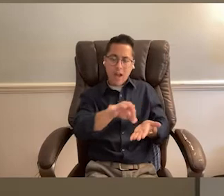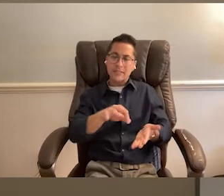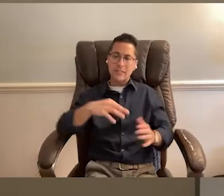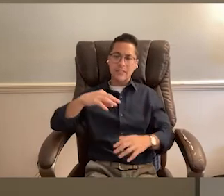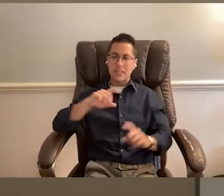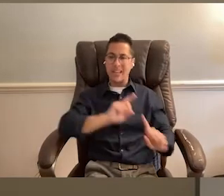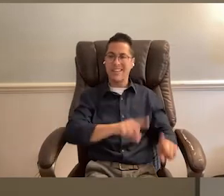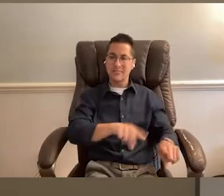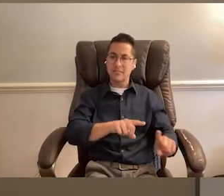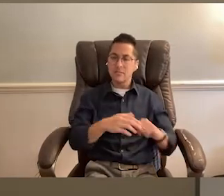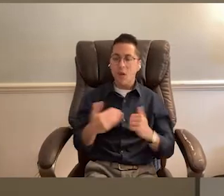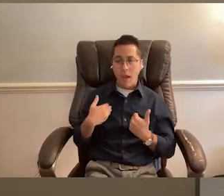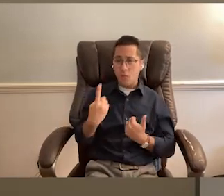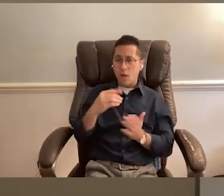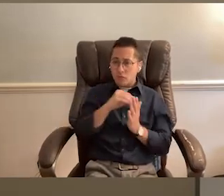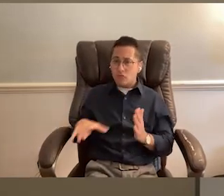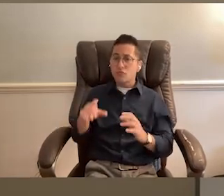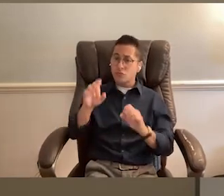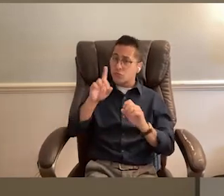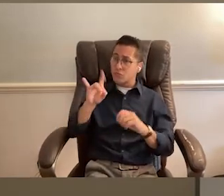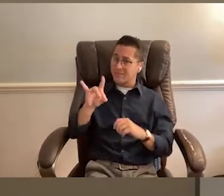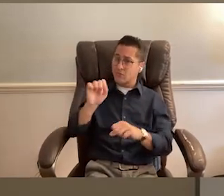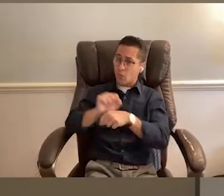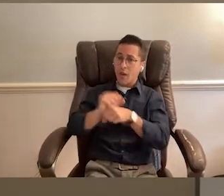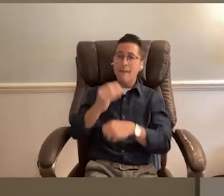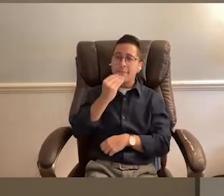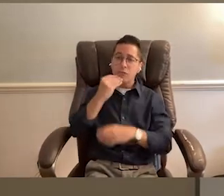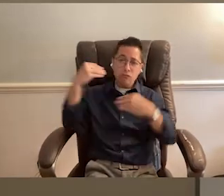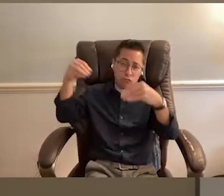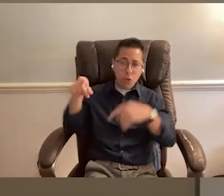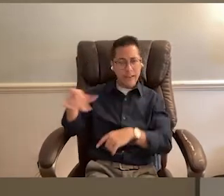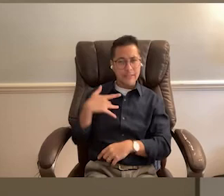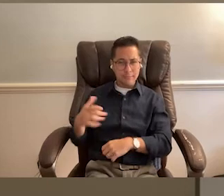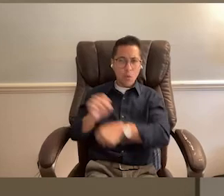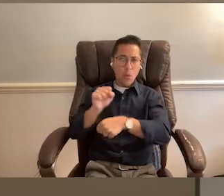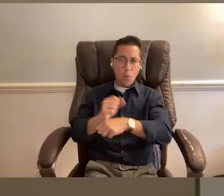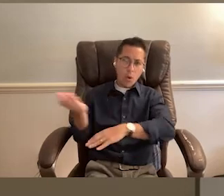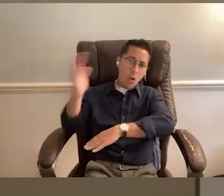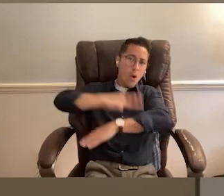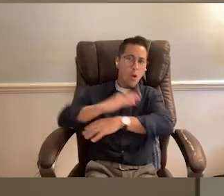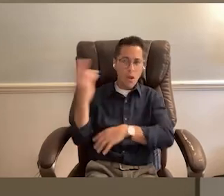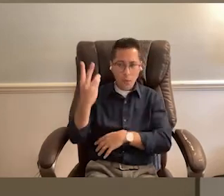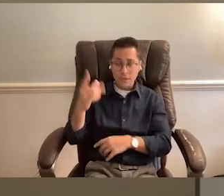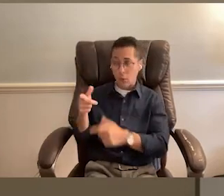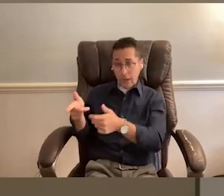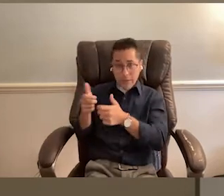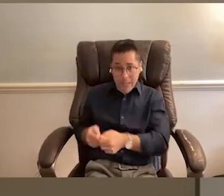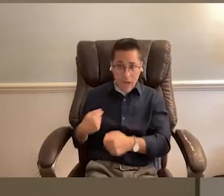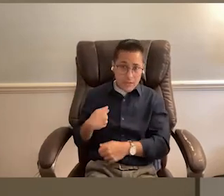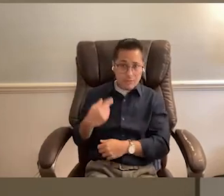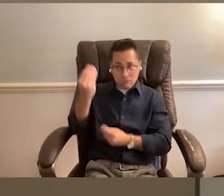on campus if they don't already have paid employment. If they do have paid employment, they can continue that while in OCT, and we'll assist them with coordinating their